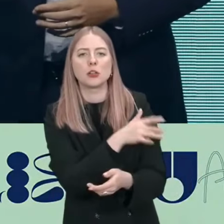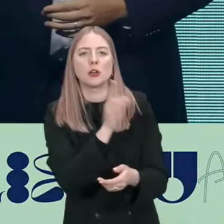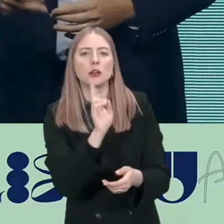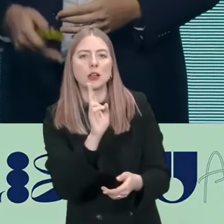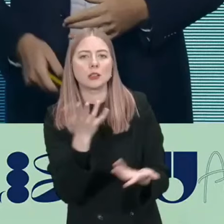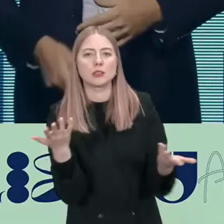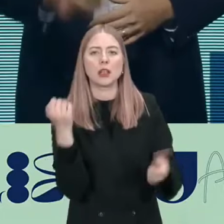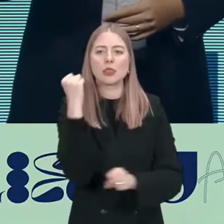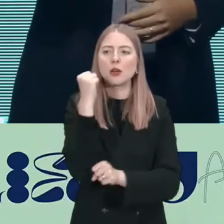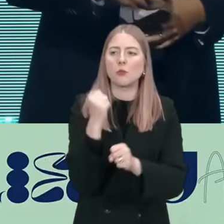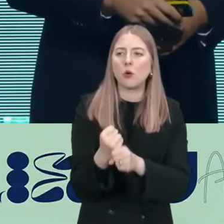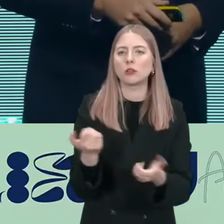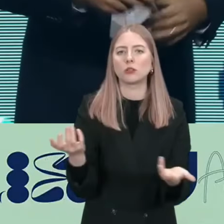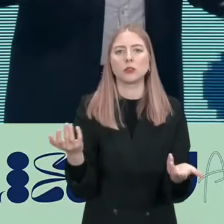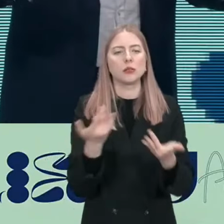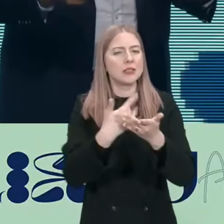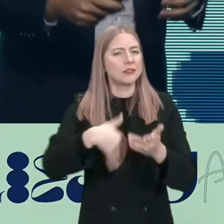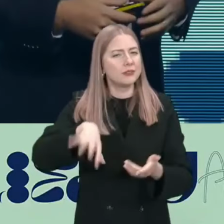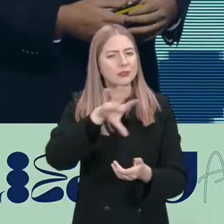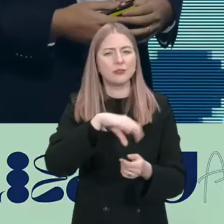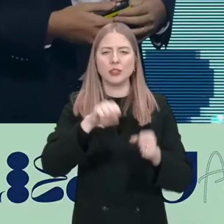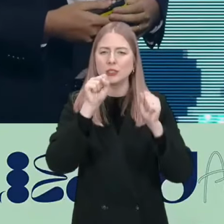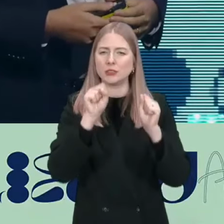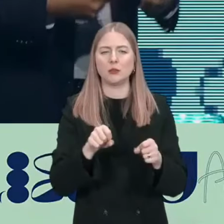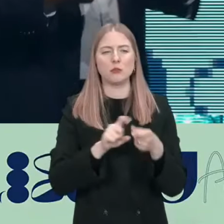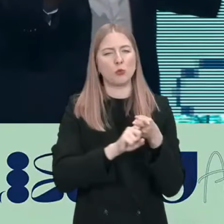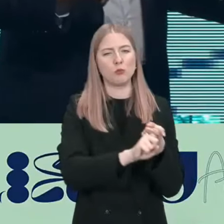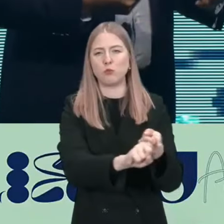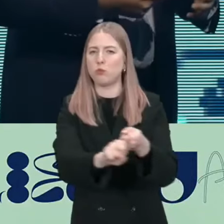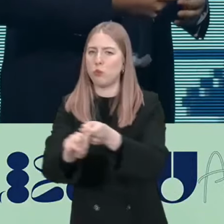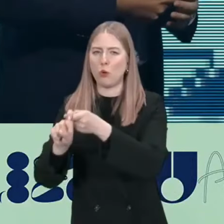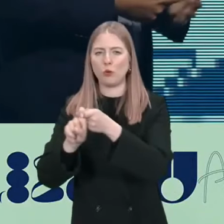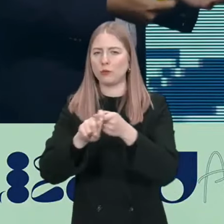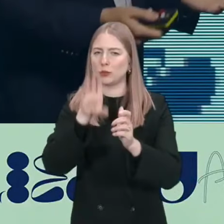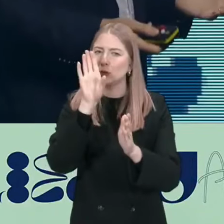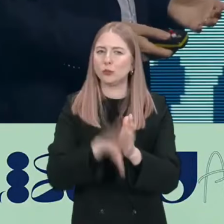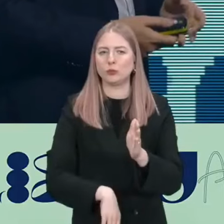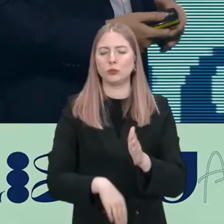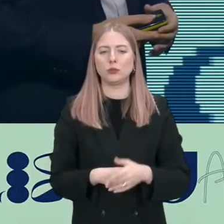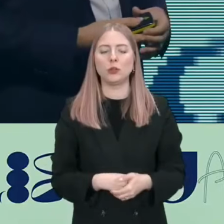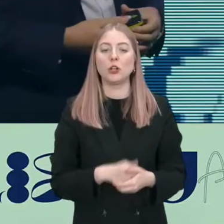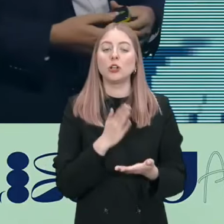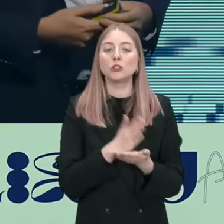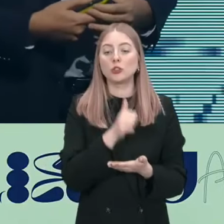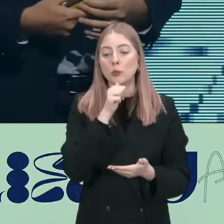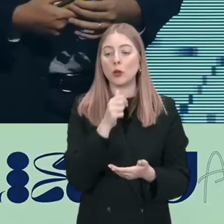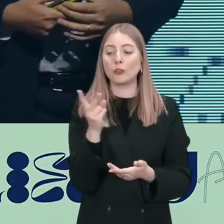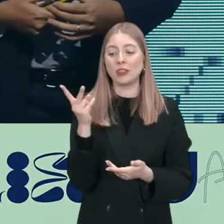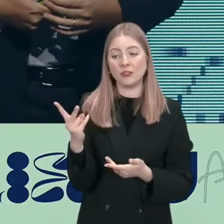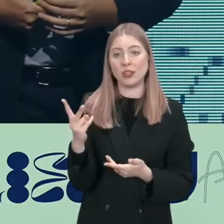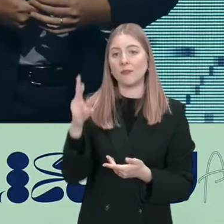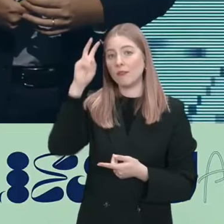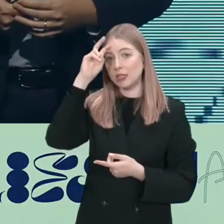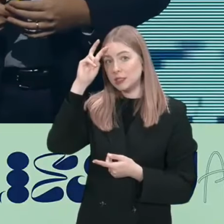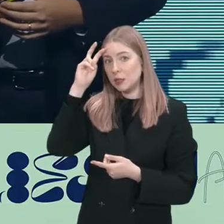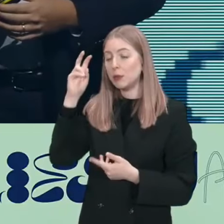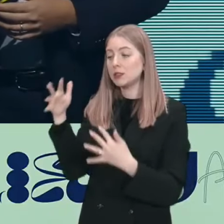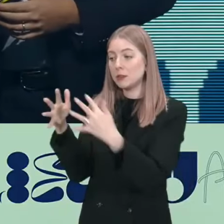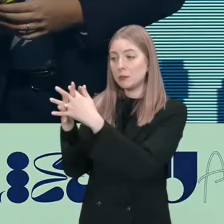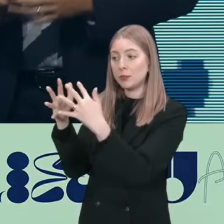Again, some of these things are bilateral wars, some are block wars, some are global wars, which Europe has experienced all too well in our